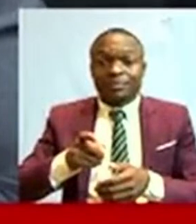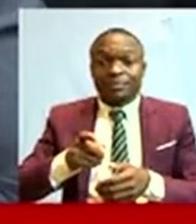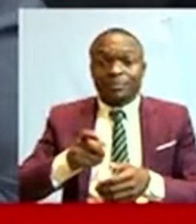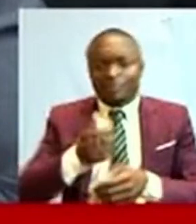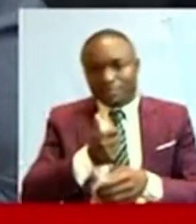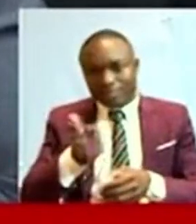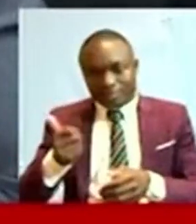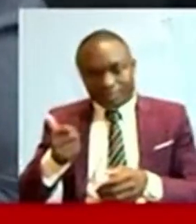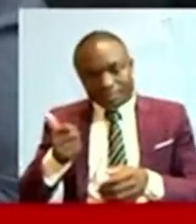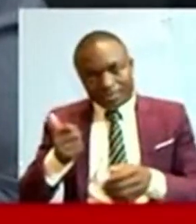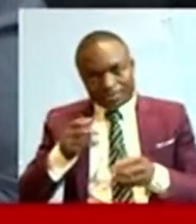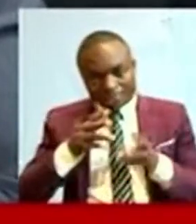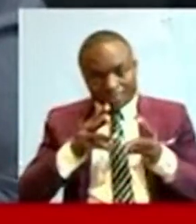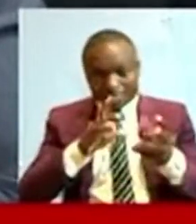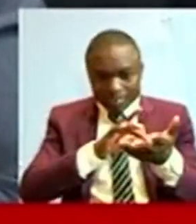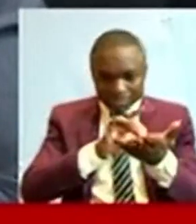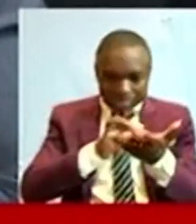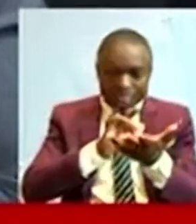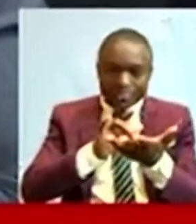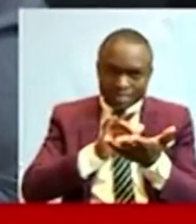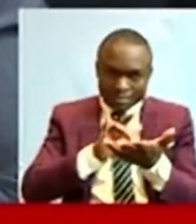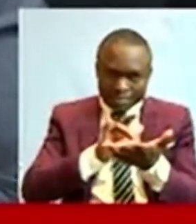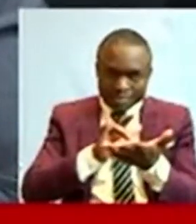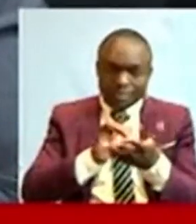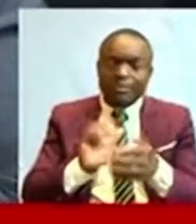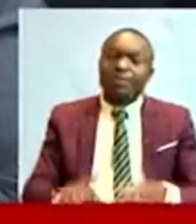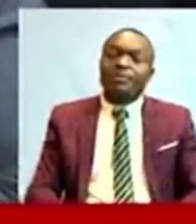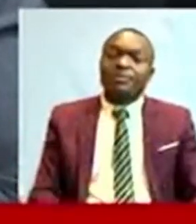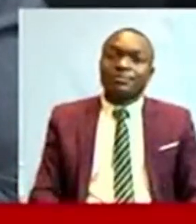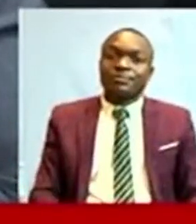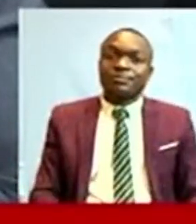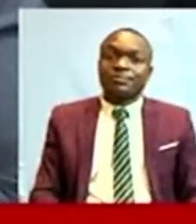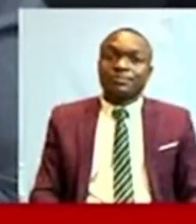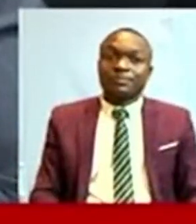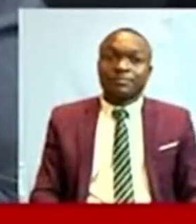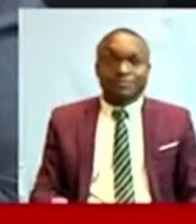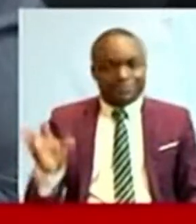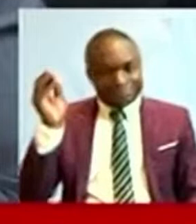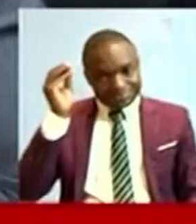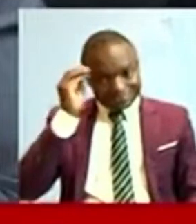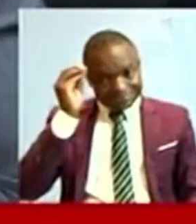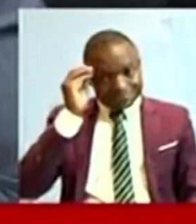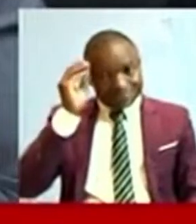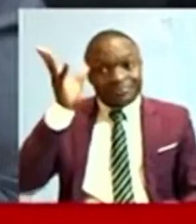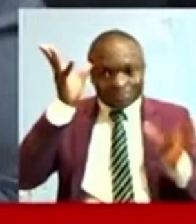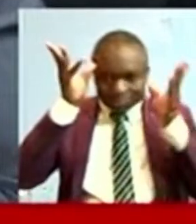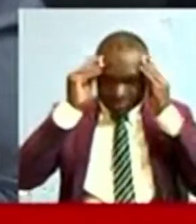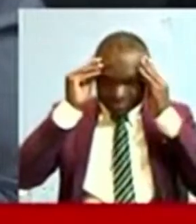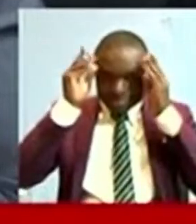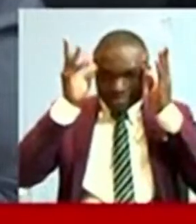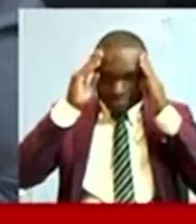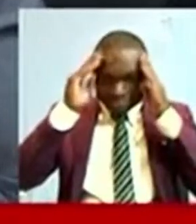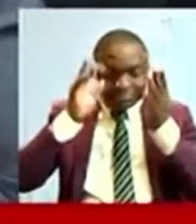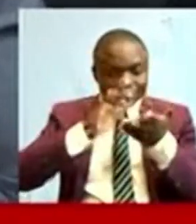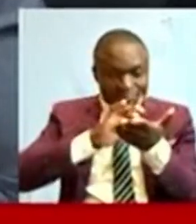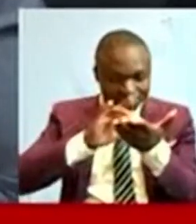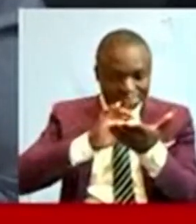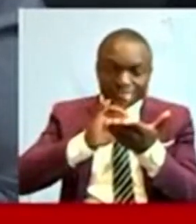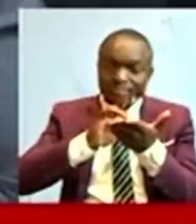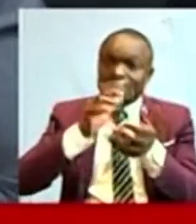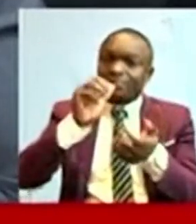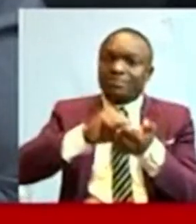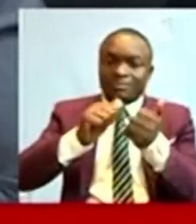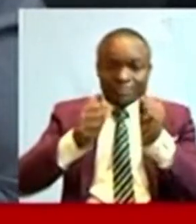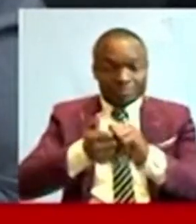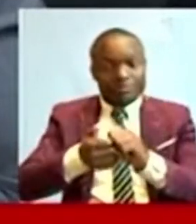drugs were affected. I think it's common knowledge that drugs have been a problem